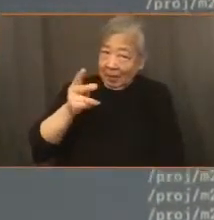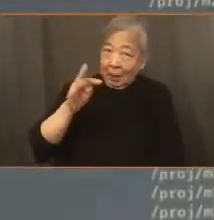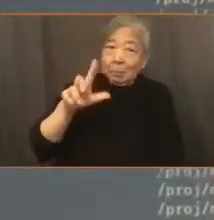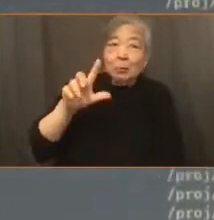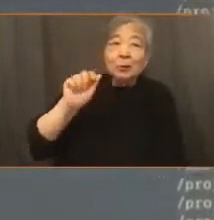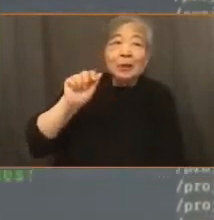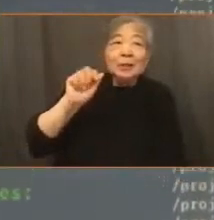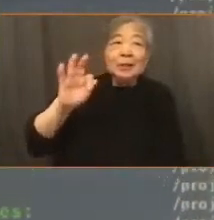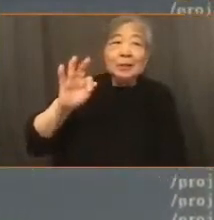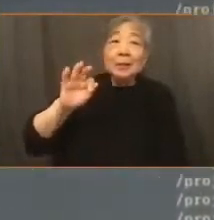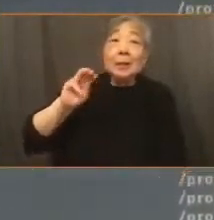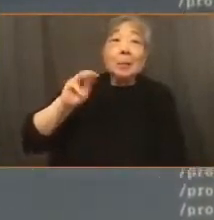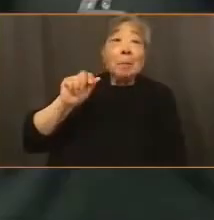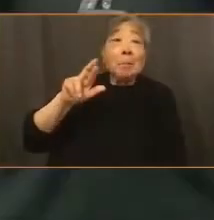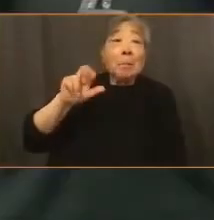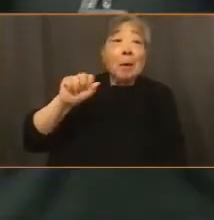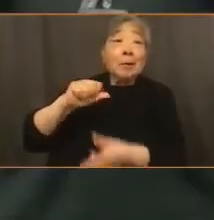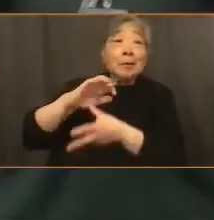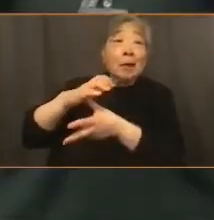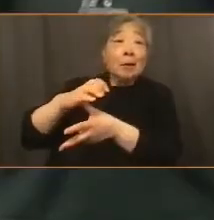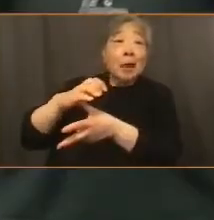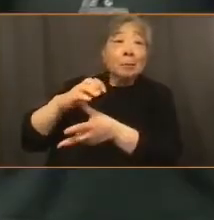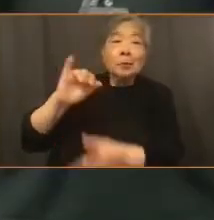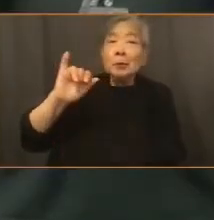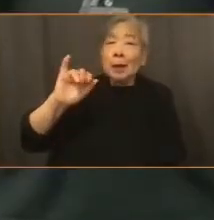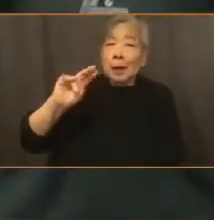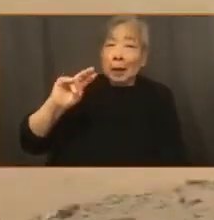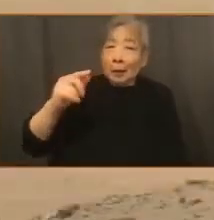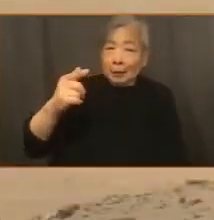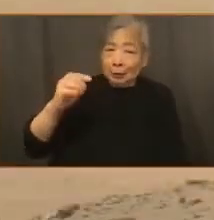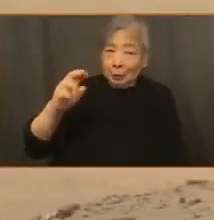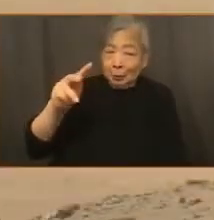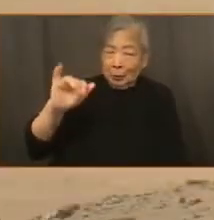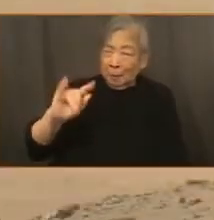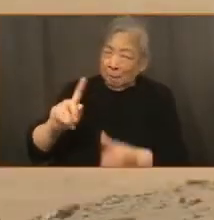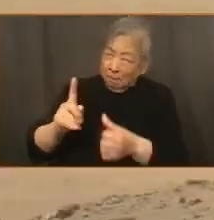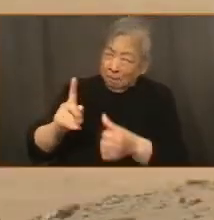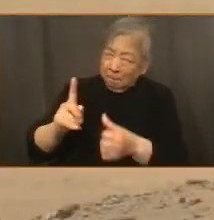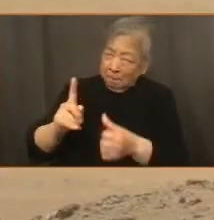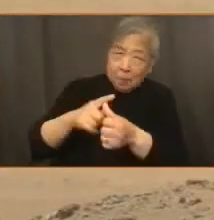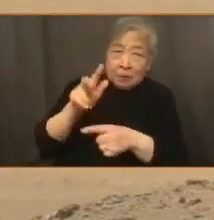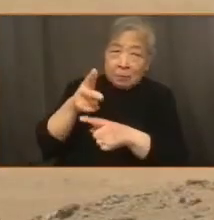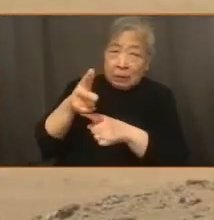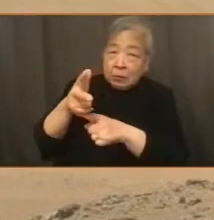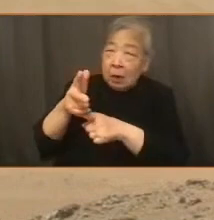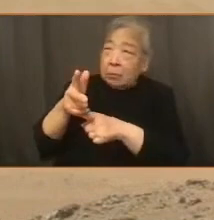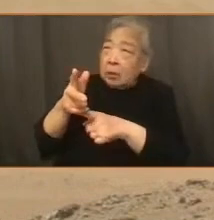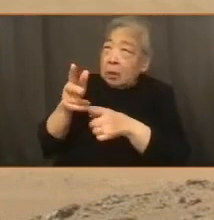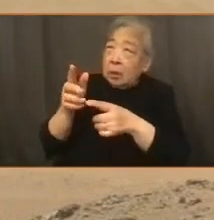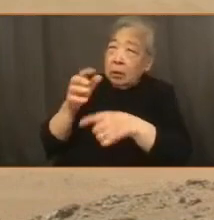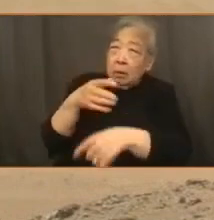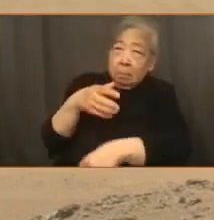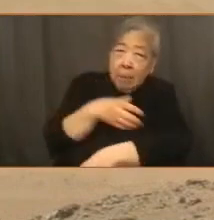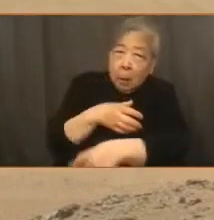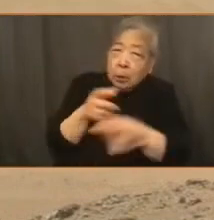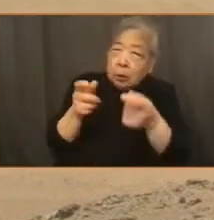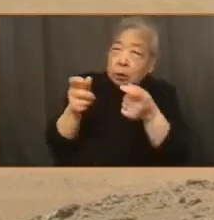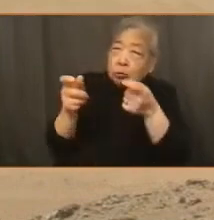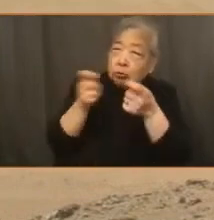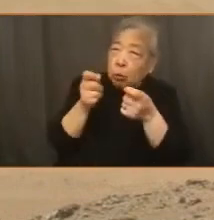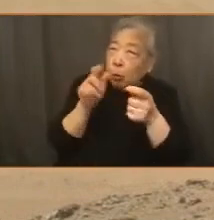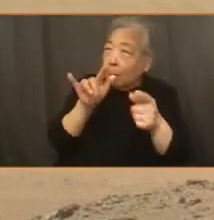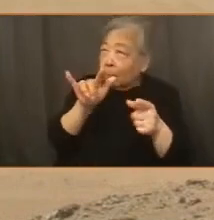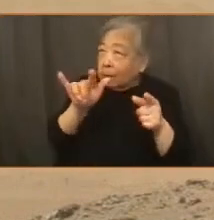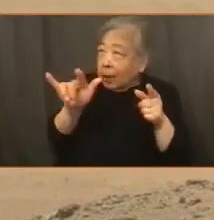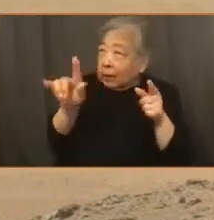Mars helicopter became the first spacecraft to achieve powered, controlled flight on another world.